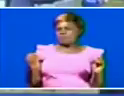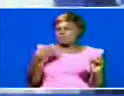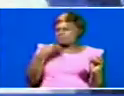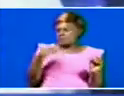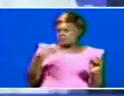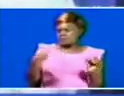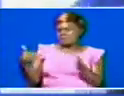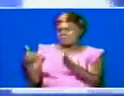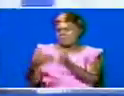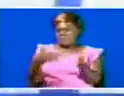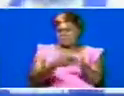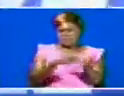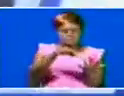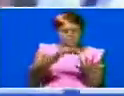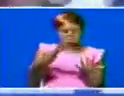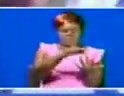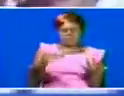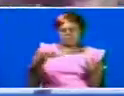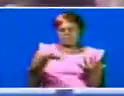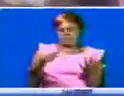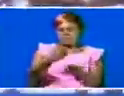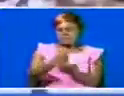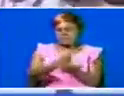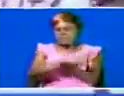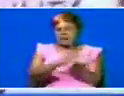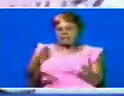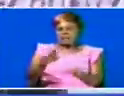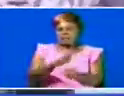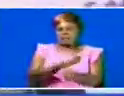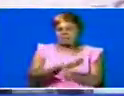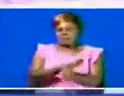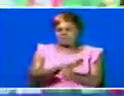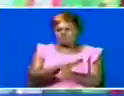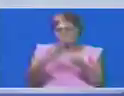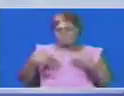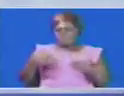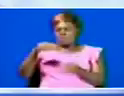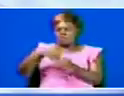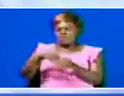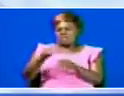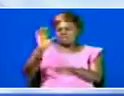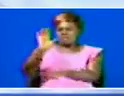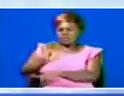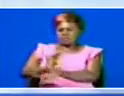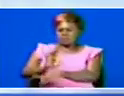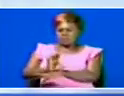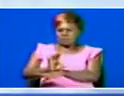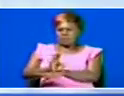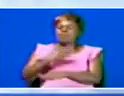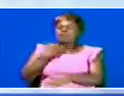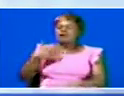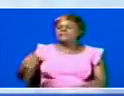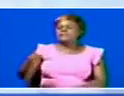they have been denied their choice over a diocese by some powerful forces within the church. Taka, ila tu ni